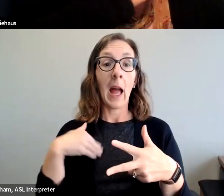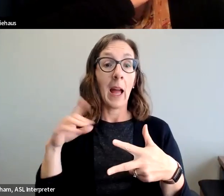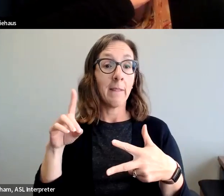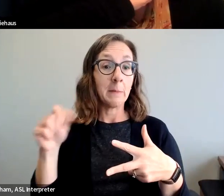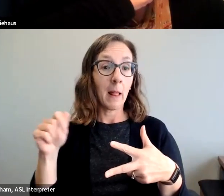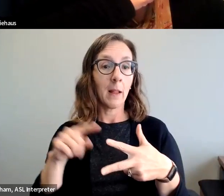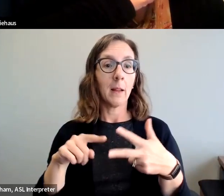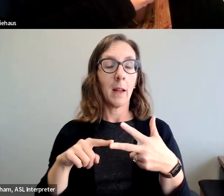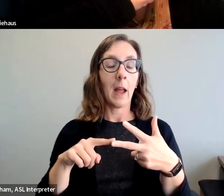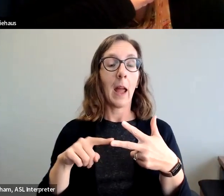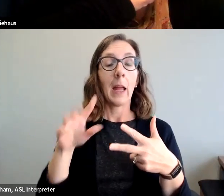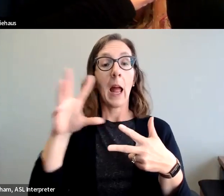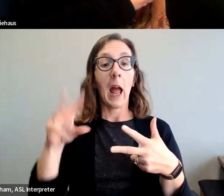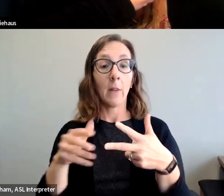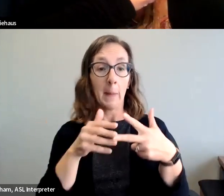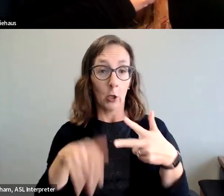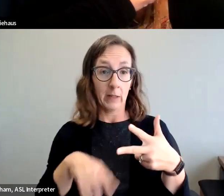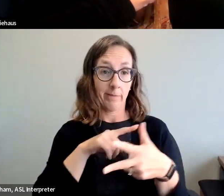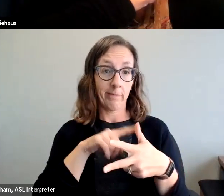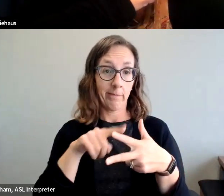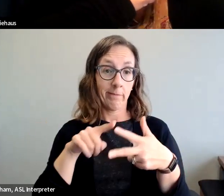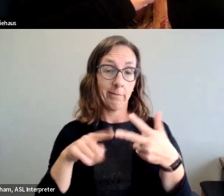disability, and I'm African American.